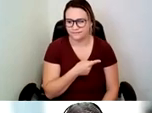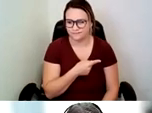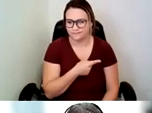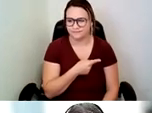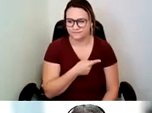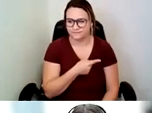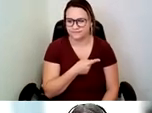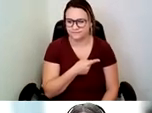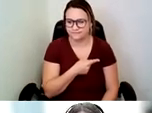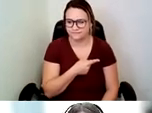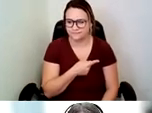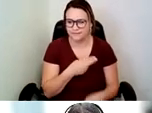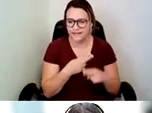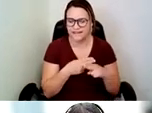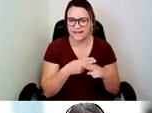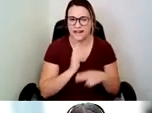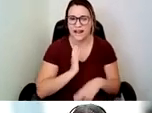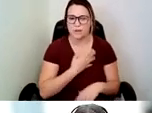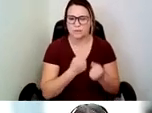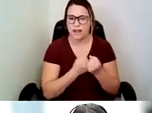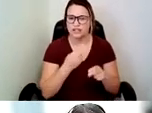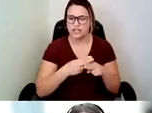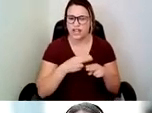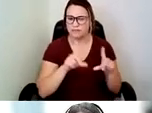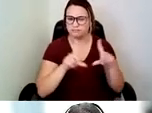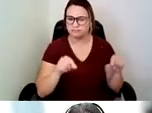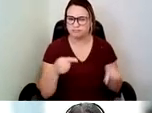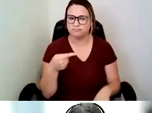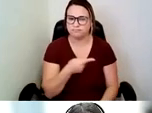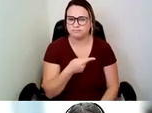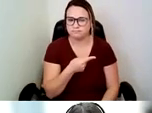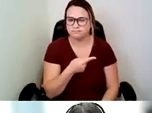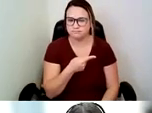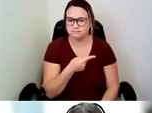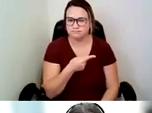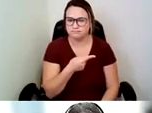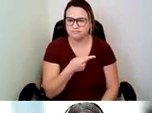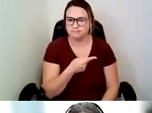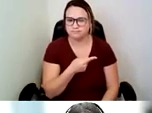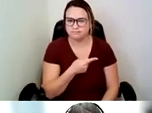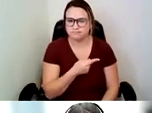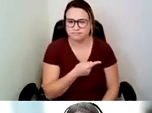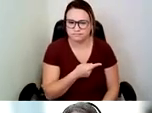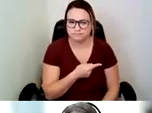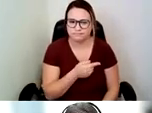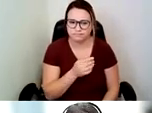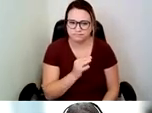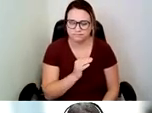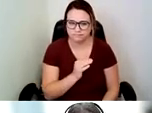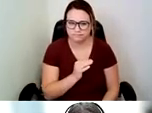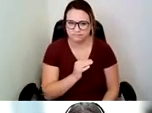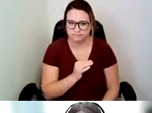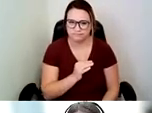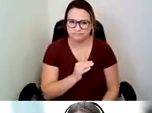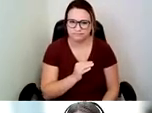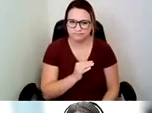Union, Fulton Savings Bank, Geddes Federal Savings and Loan Association, the Marone Law Firm, and